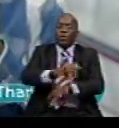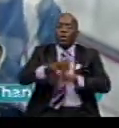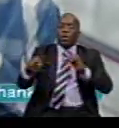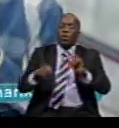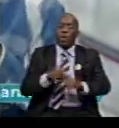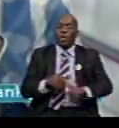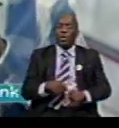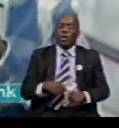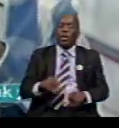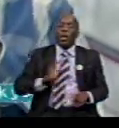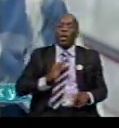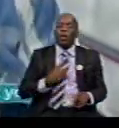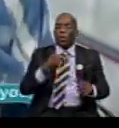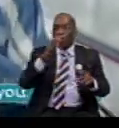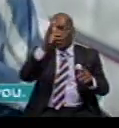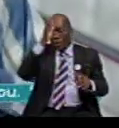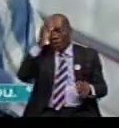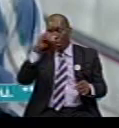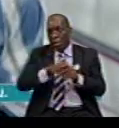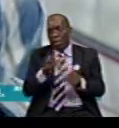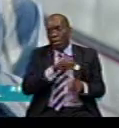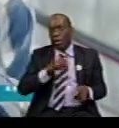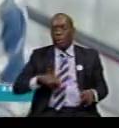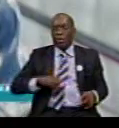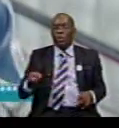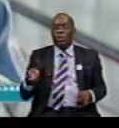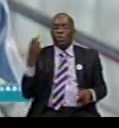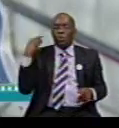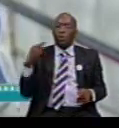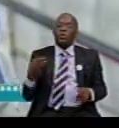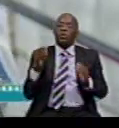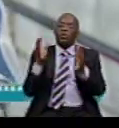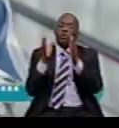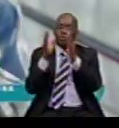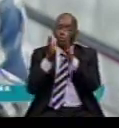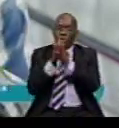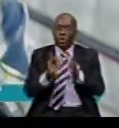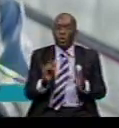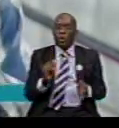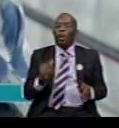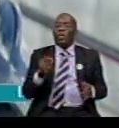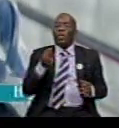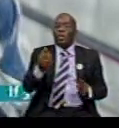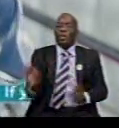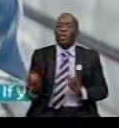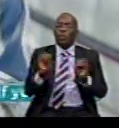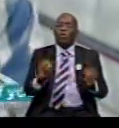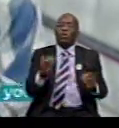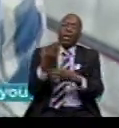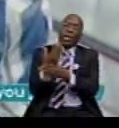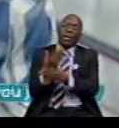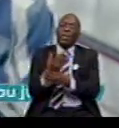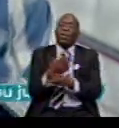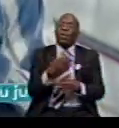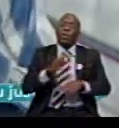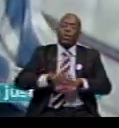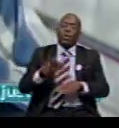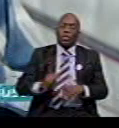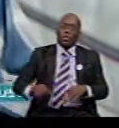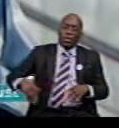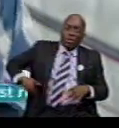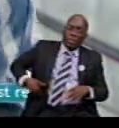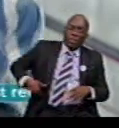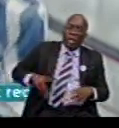my hands on this waist here, even my head, and by the grace of God, headache, everything gone, and the